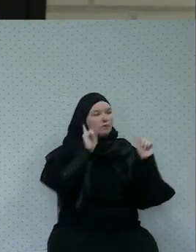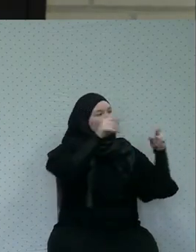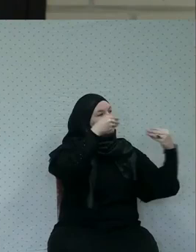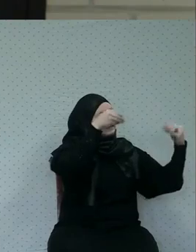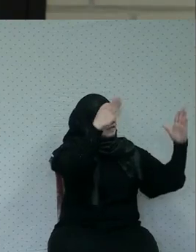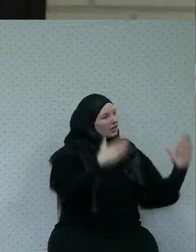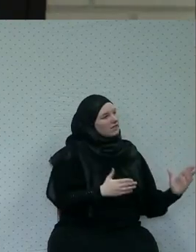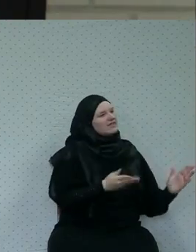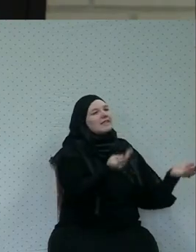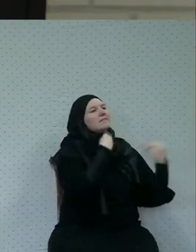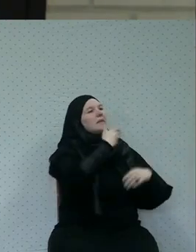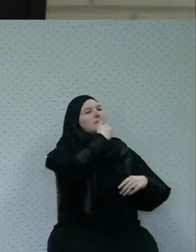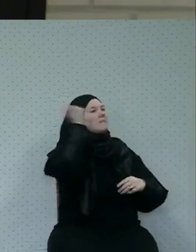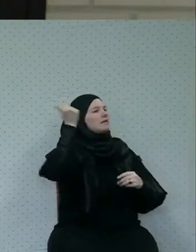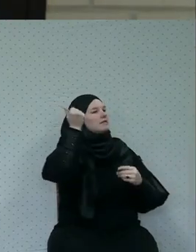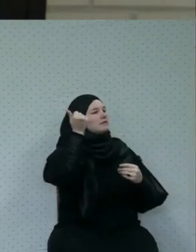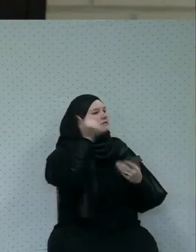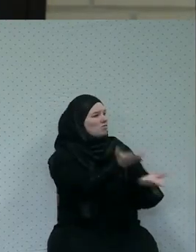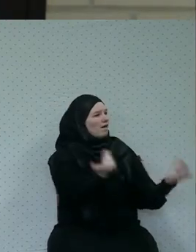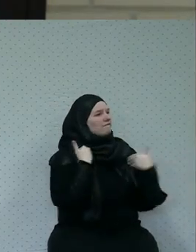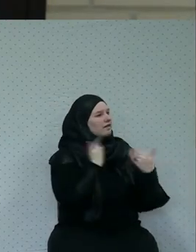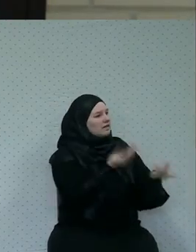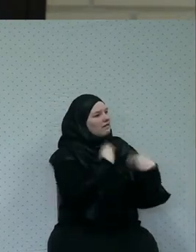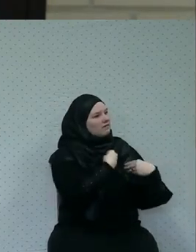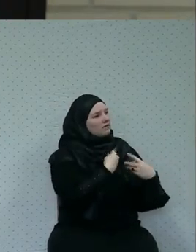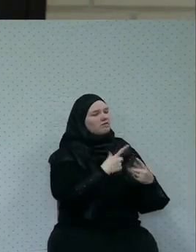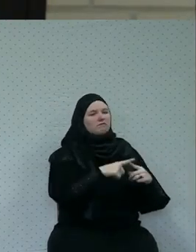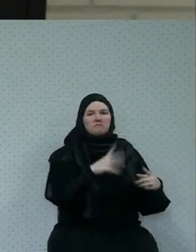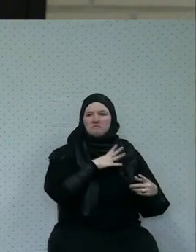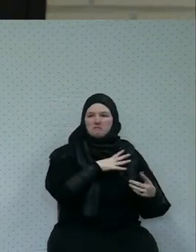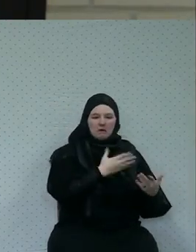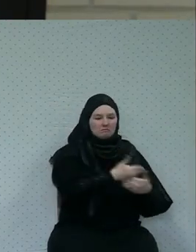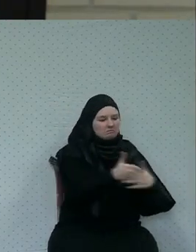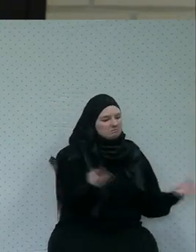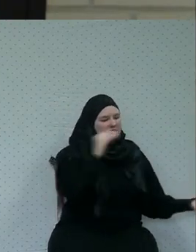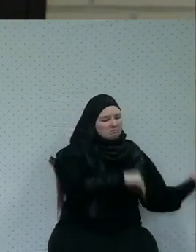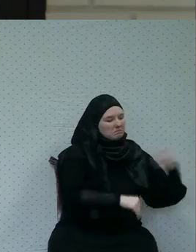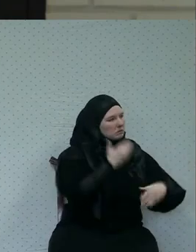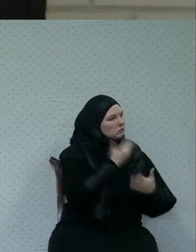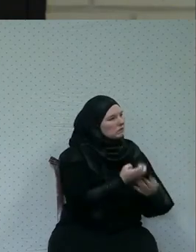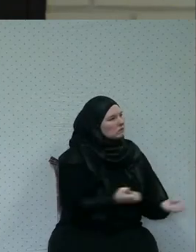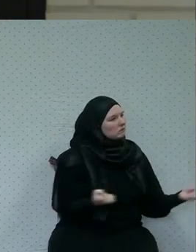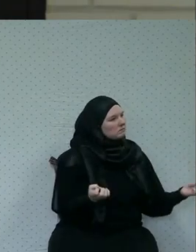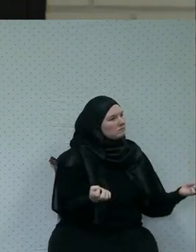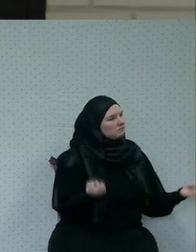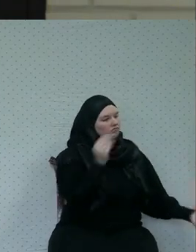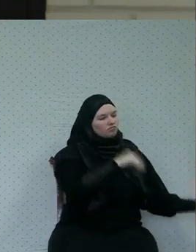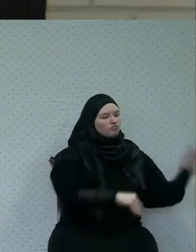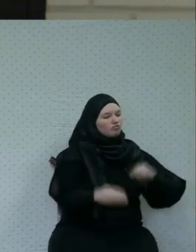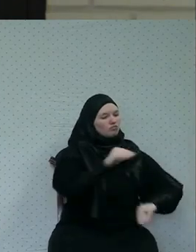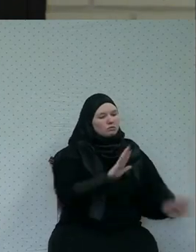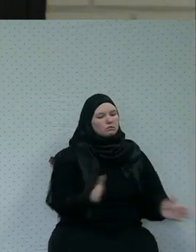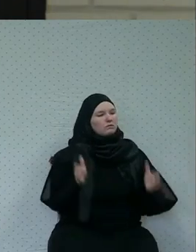him, give me the best you have. So he packs you everything you want, puts it on